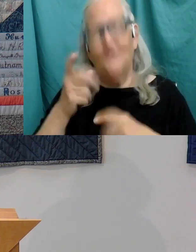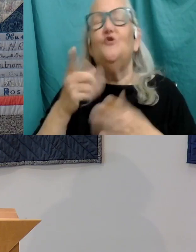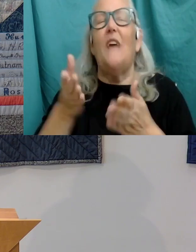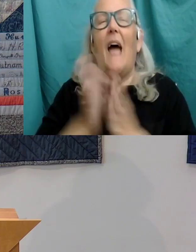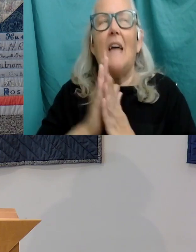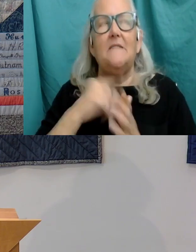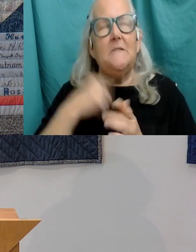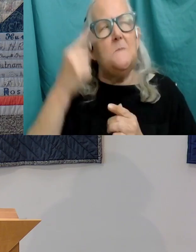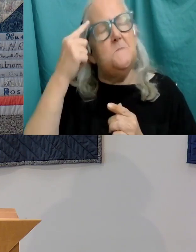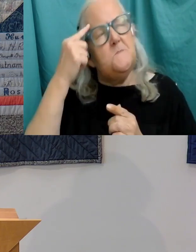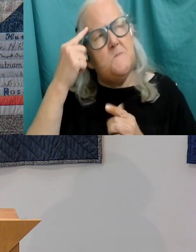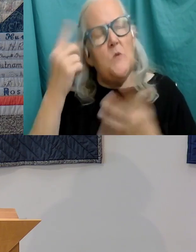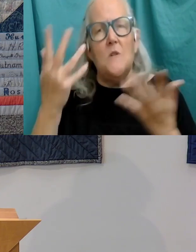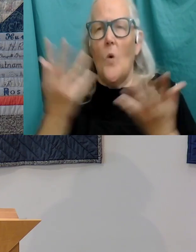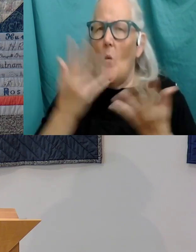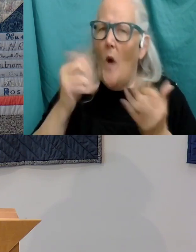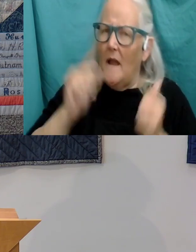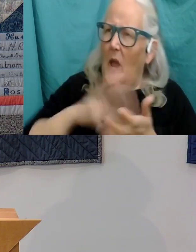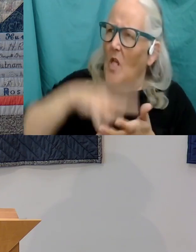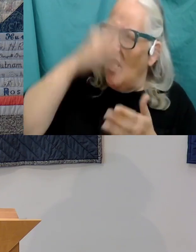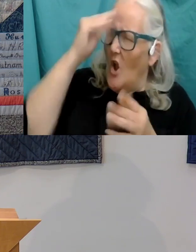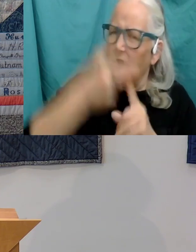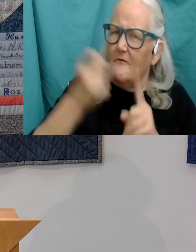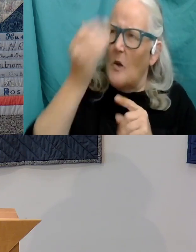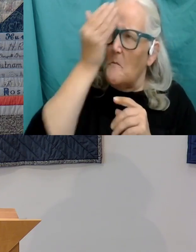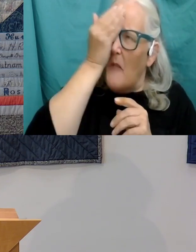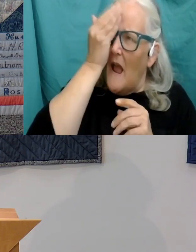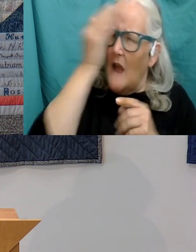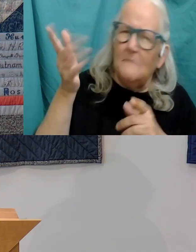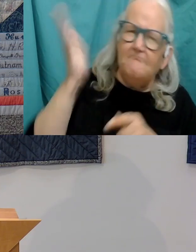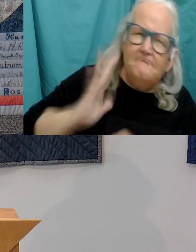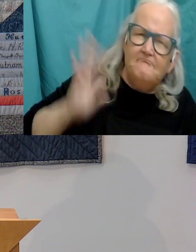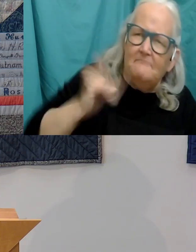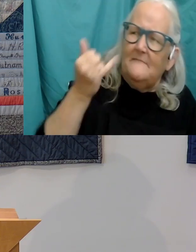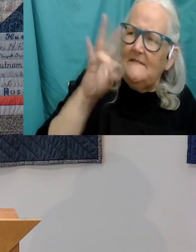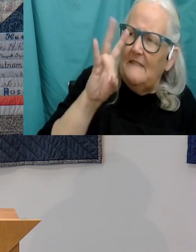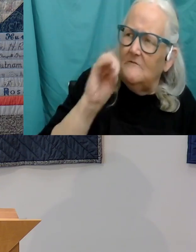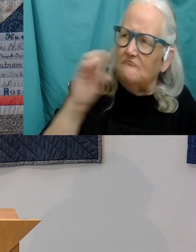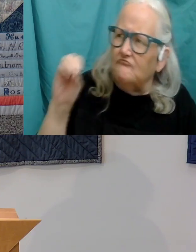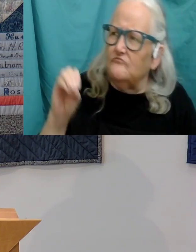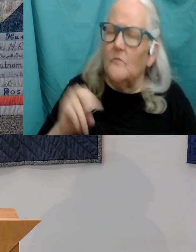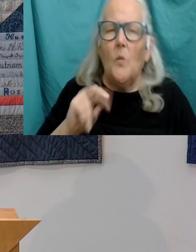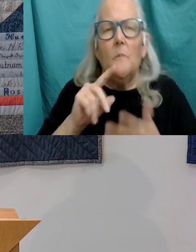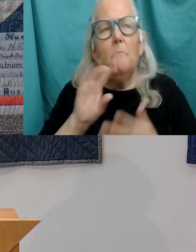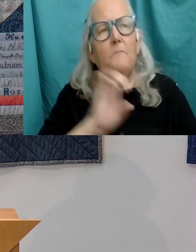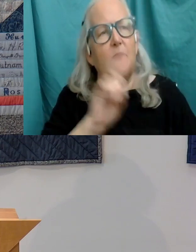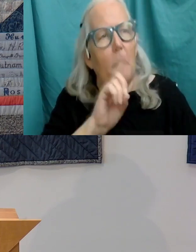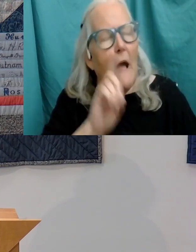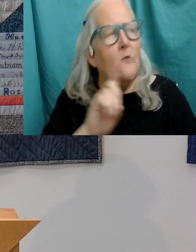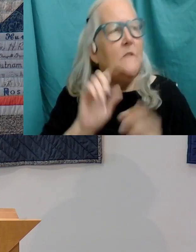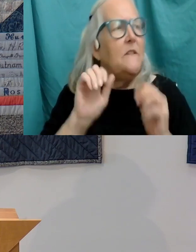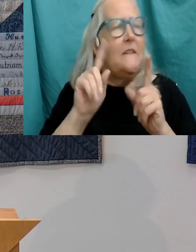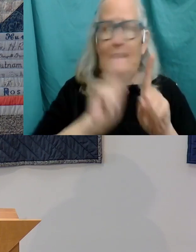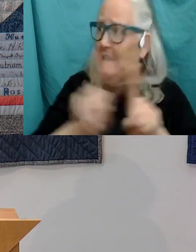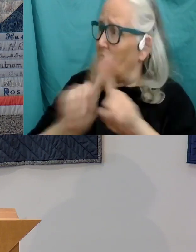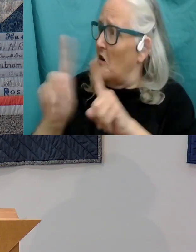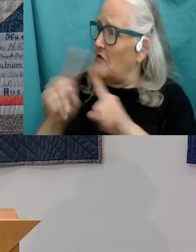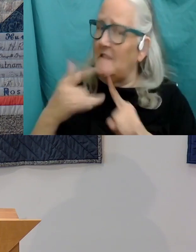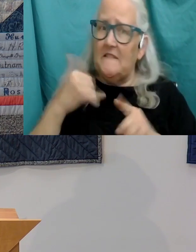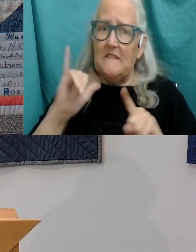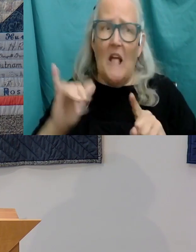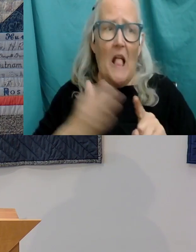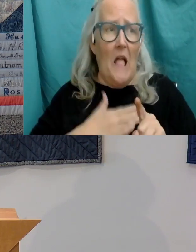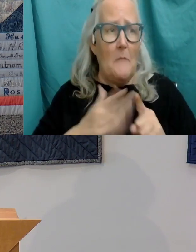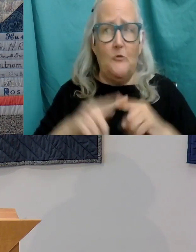the early 1700s about democracy and coming together across differences to challenge inequality and the forces